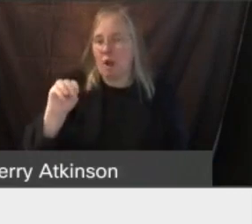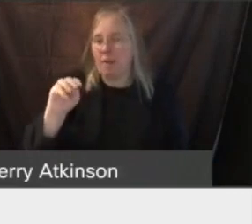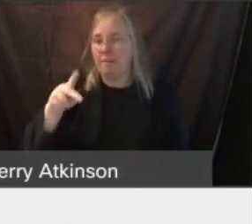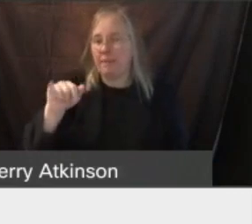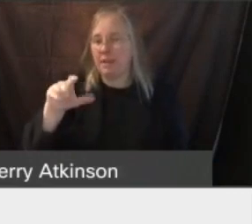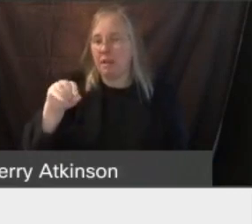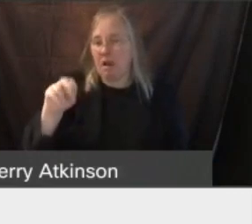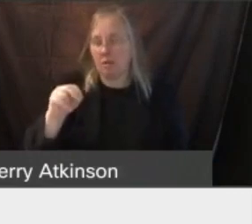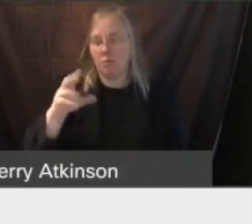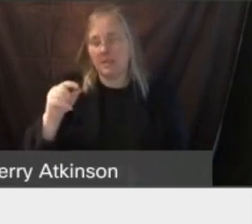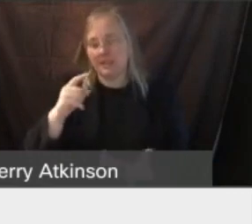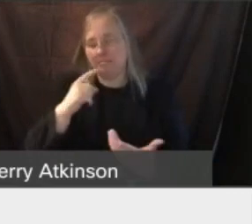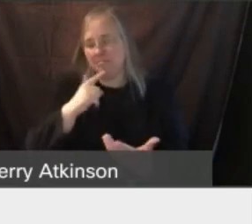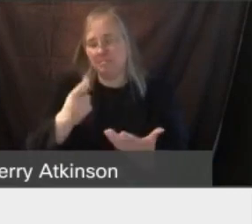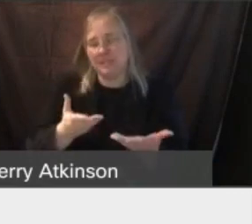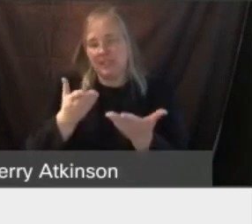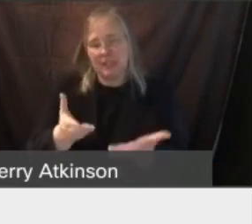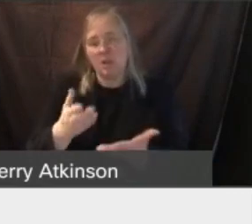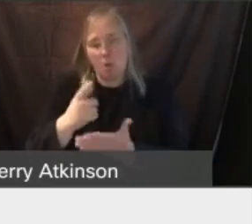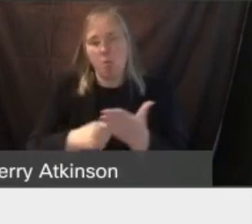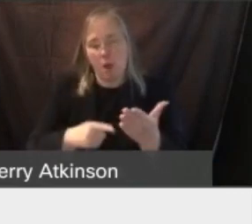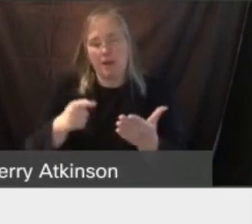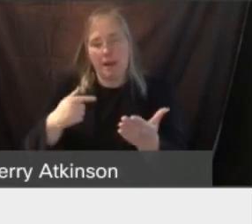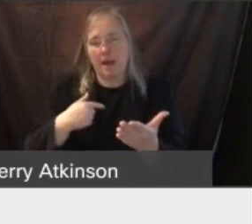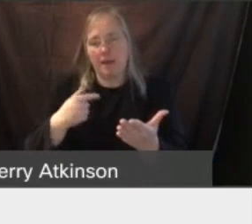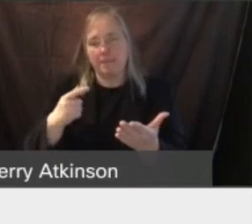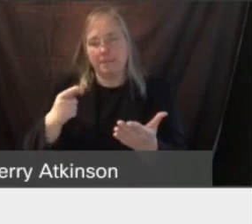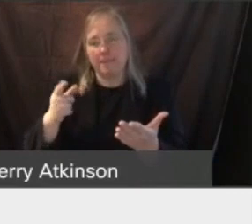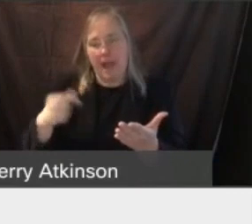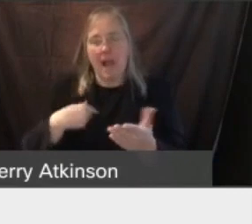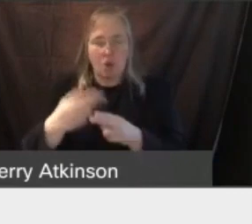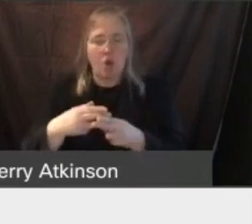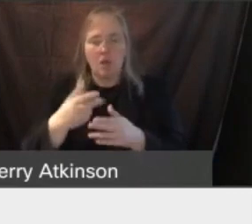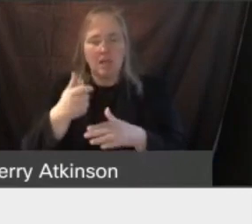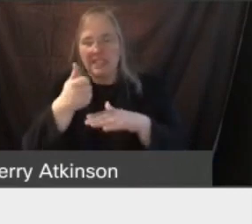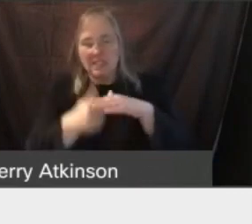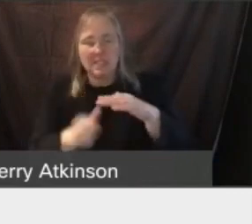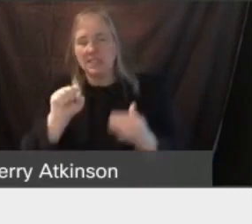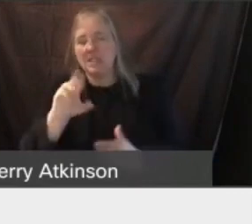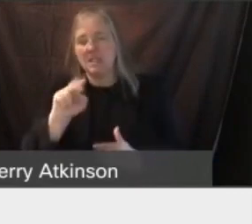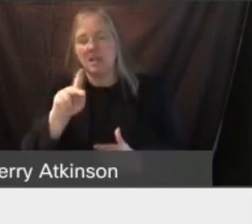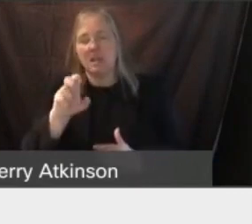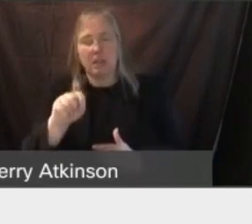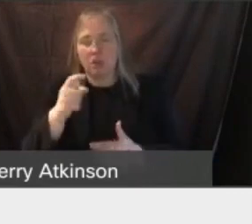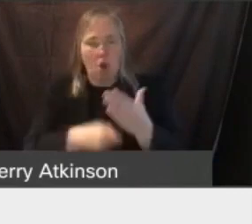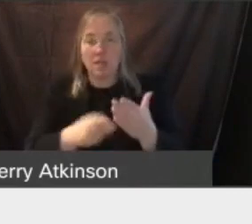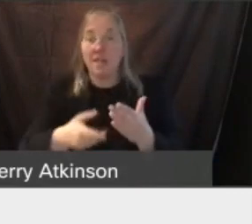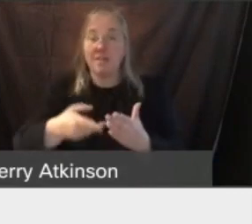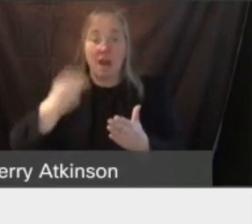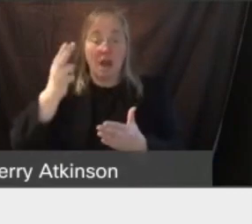I consider to be sunken costs, right? The high cost basis of existing uses. And that means